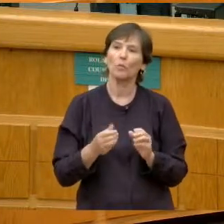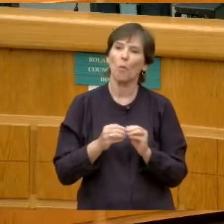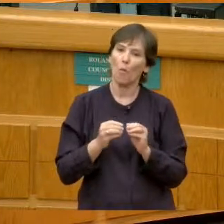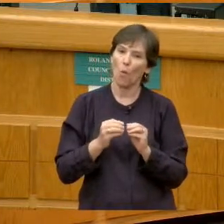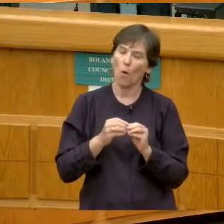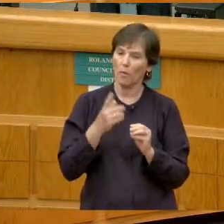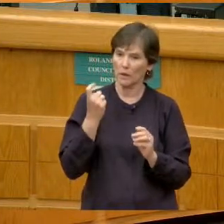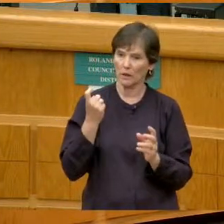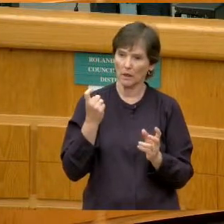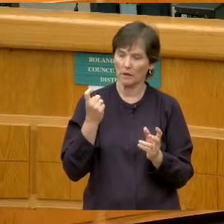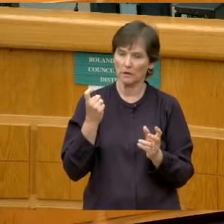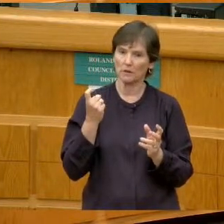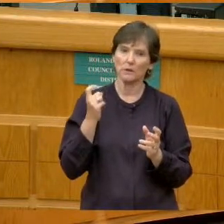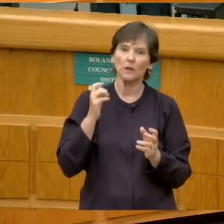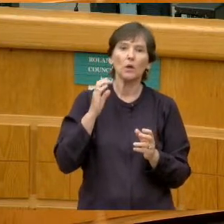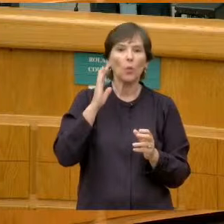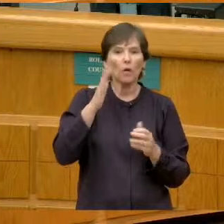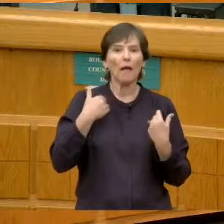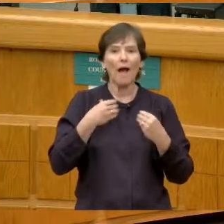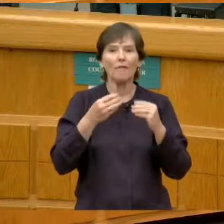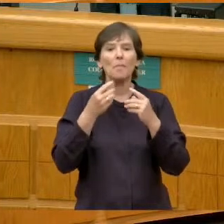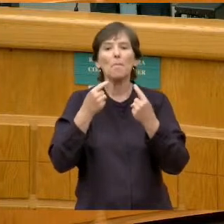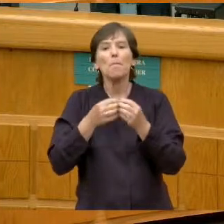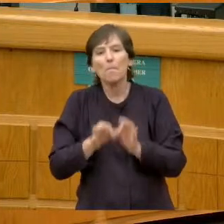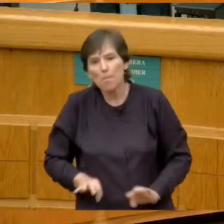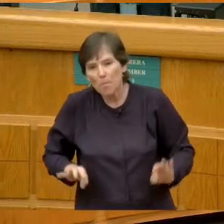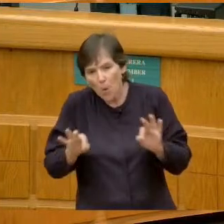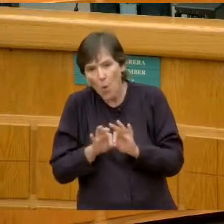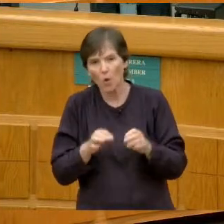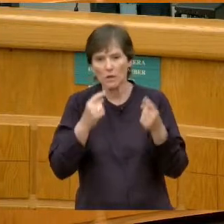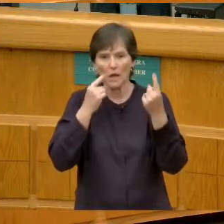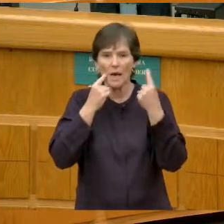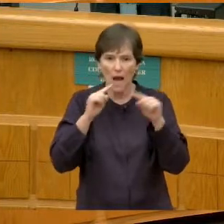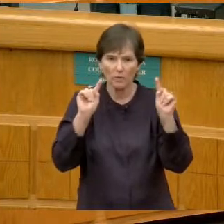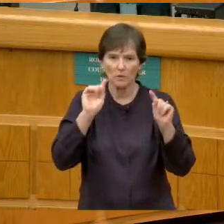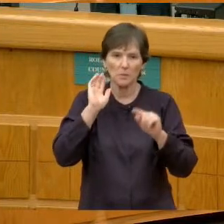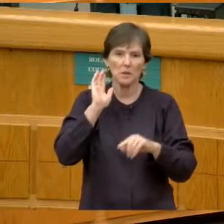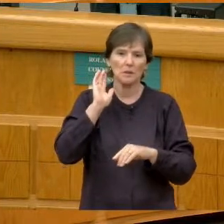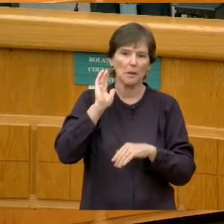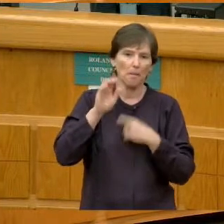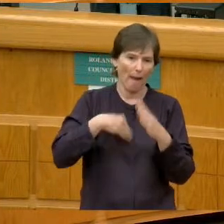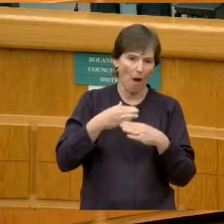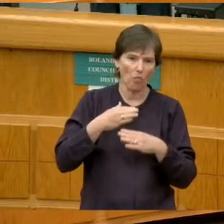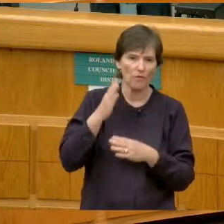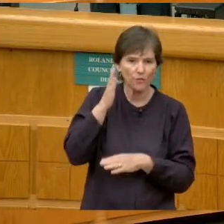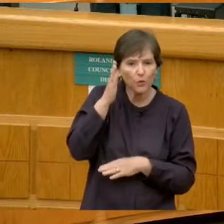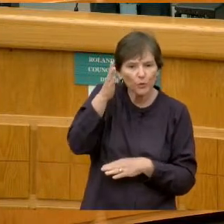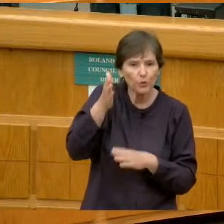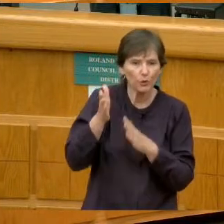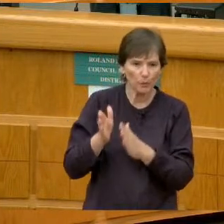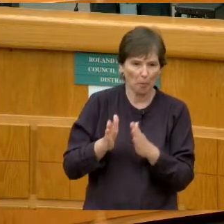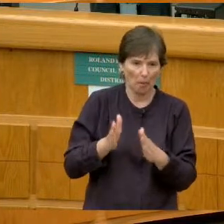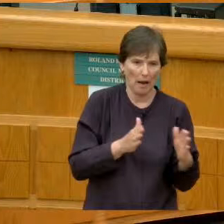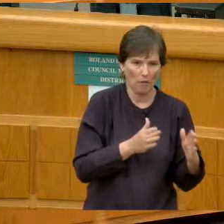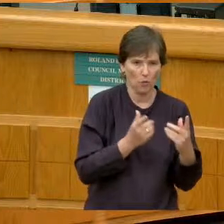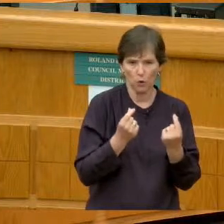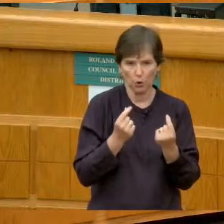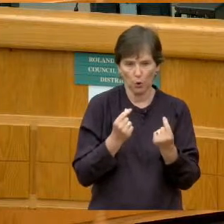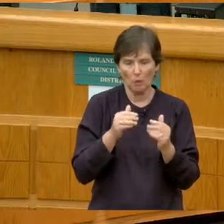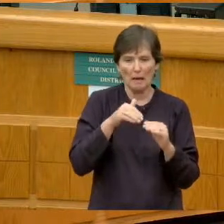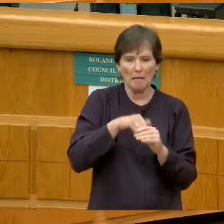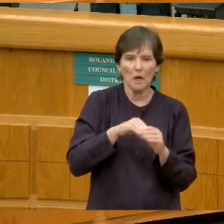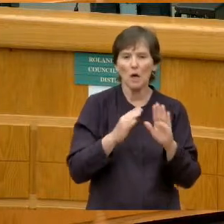has, and also the judge and Peter have, in terms of where we're headed on that, trying to make everybody